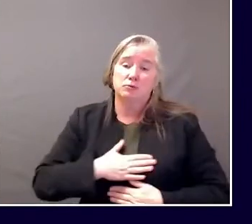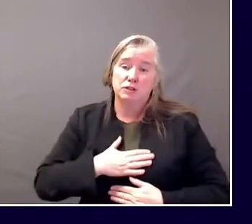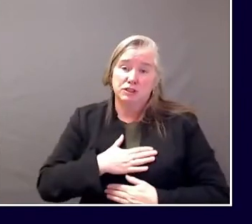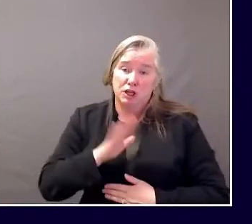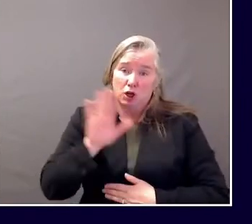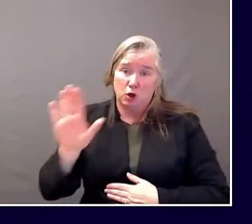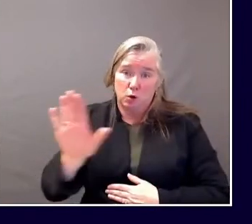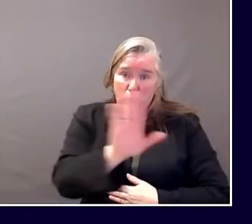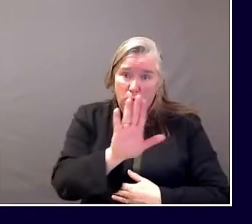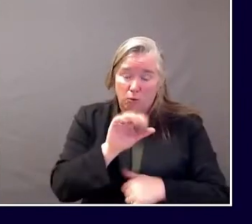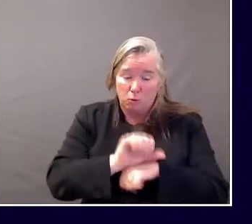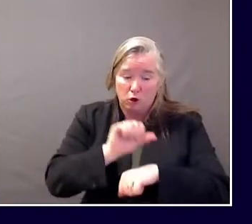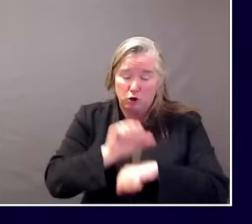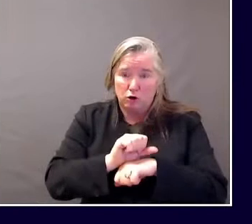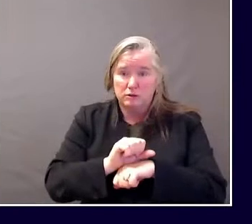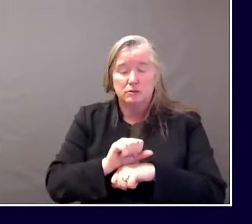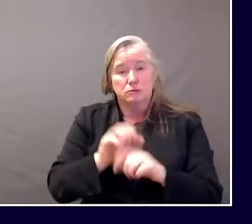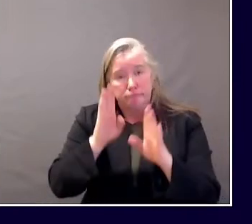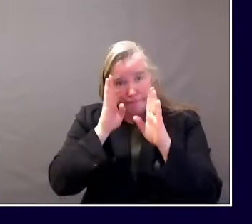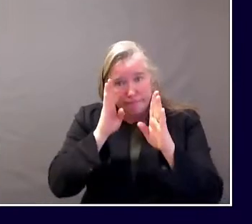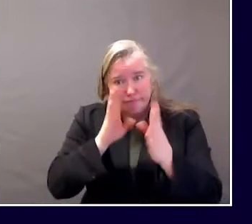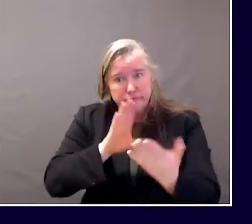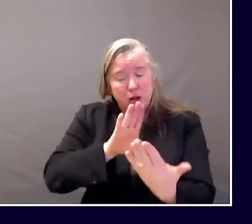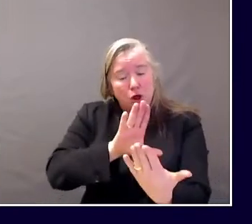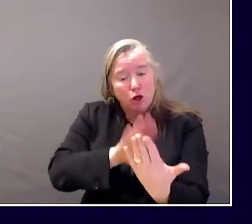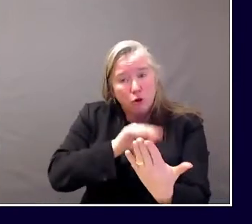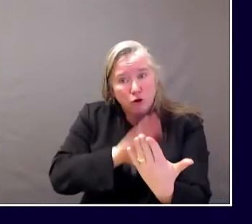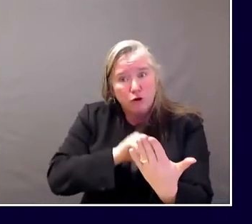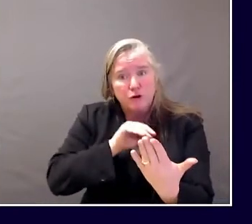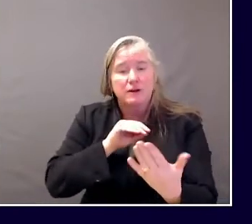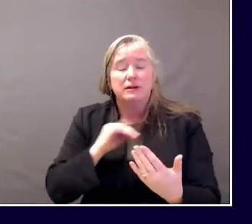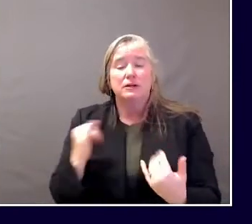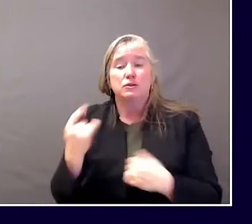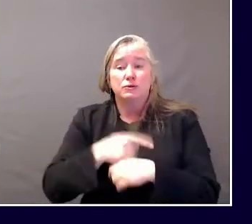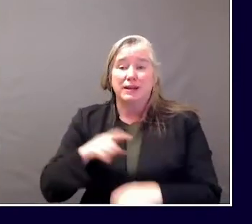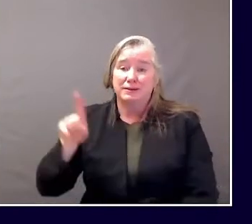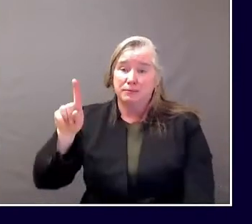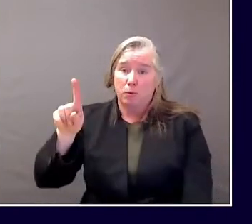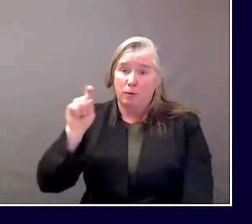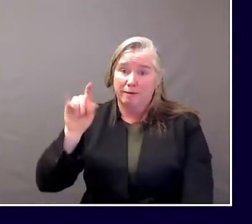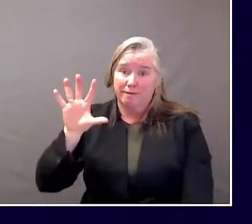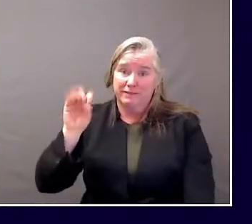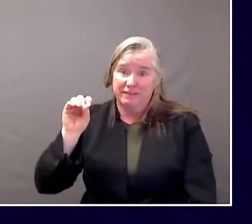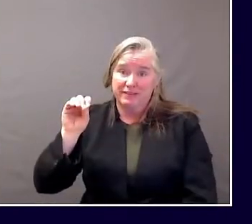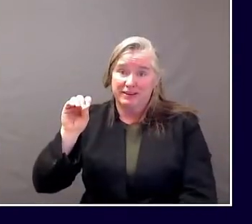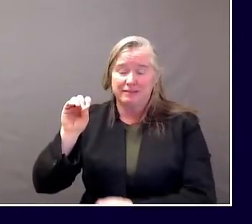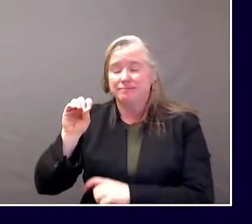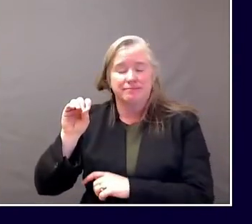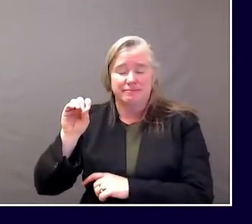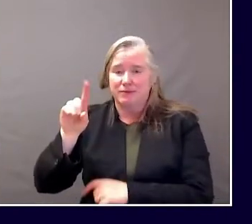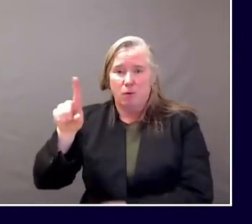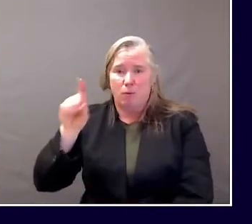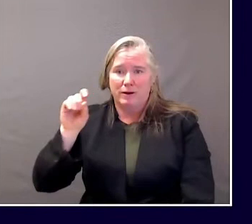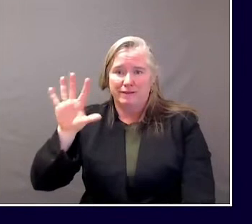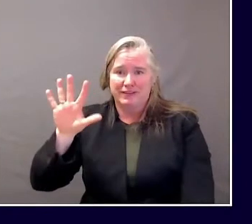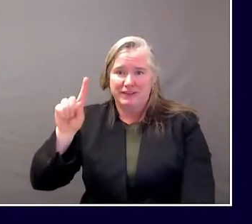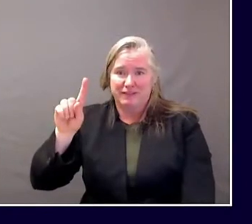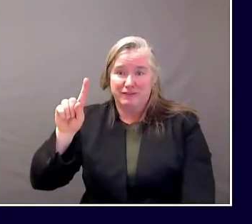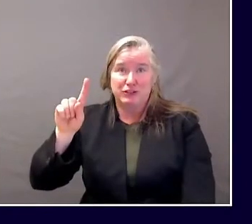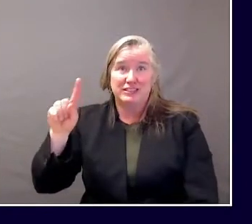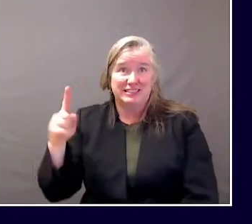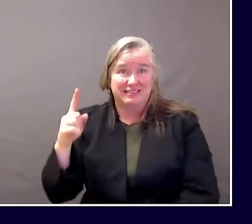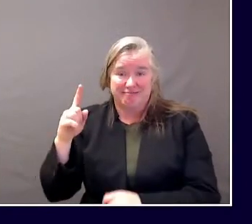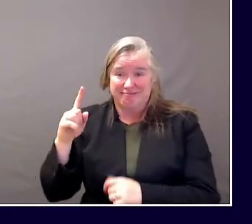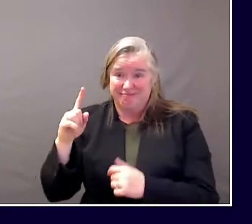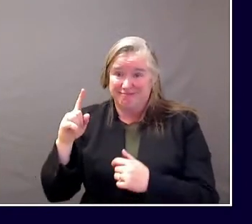their efforts to stay up to date and informed. Today's briefing marks the 151st such briefing. I